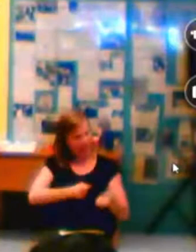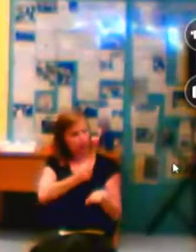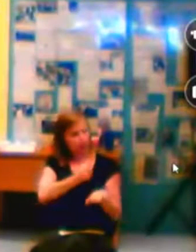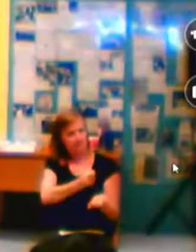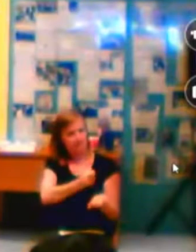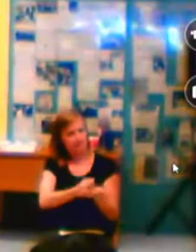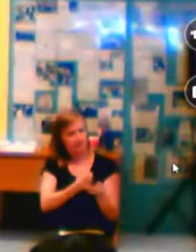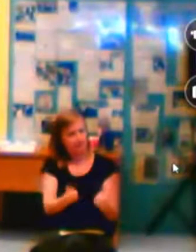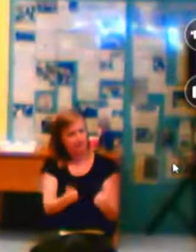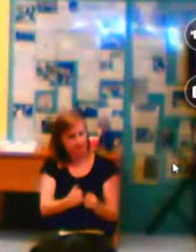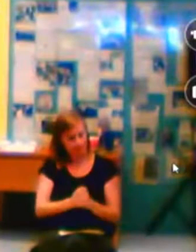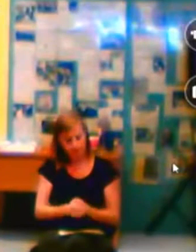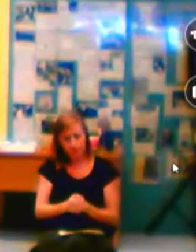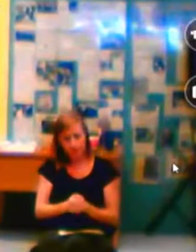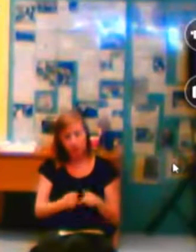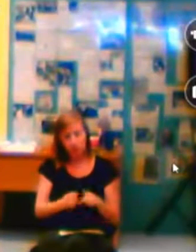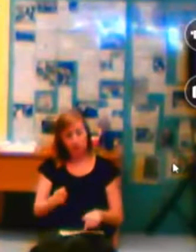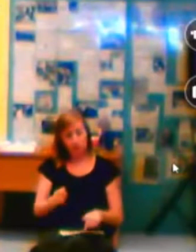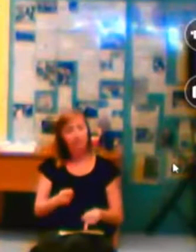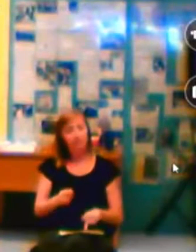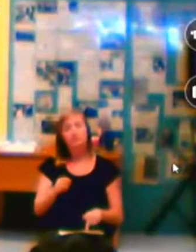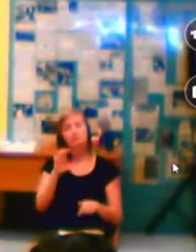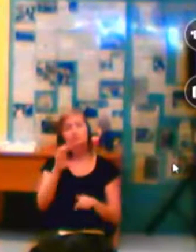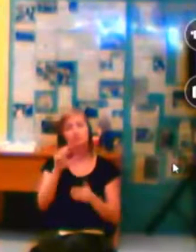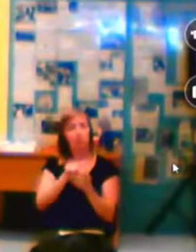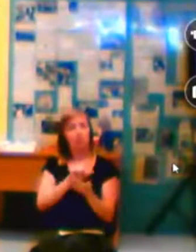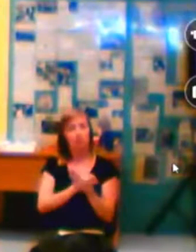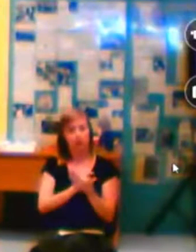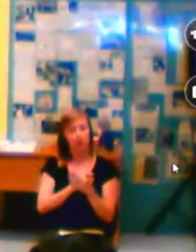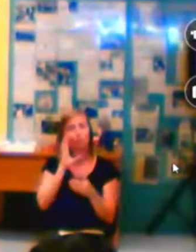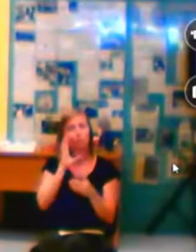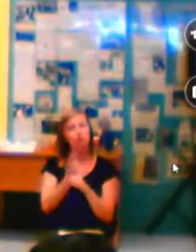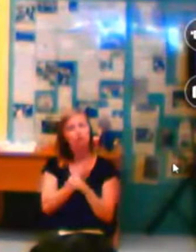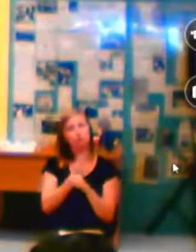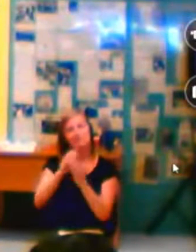from complications of diabetes, a treatable disease.